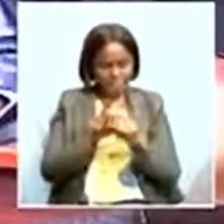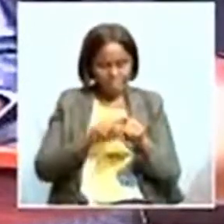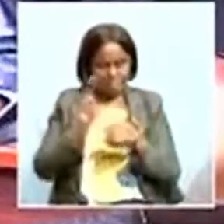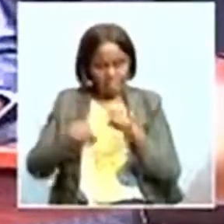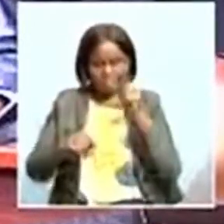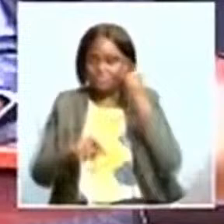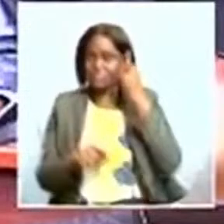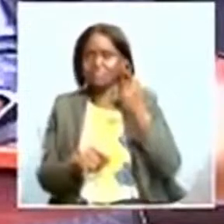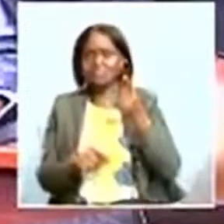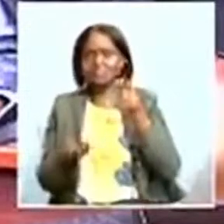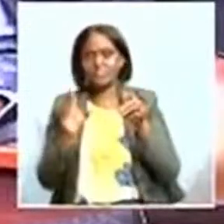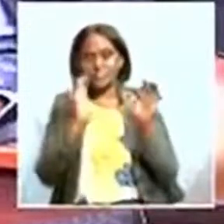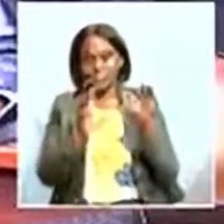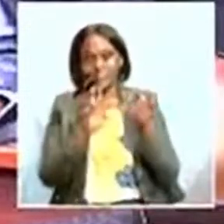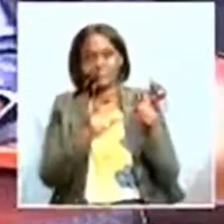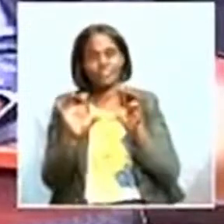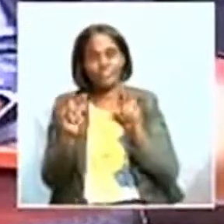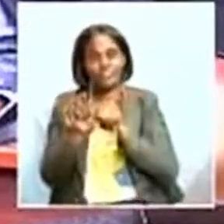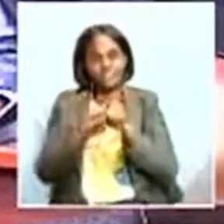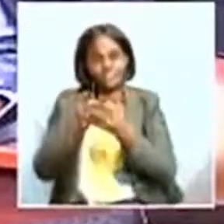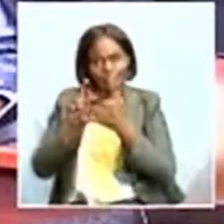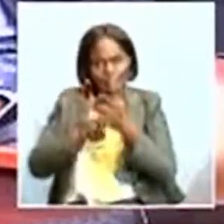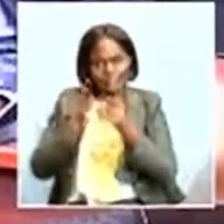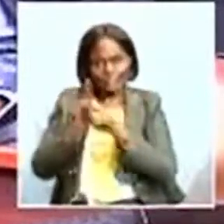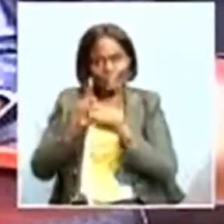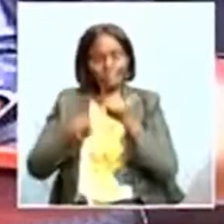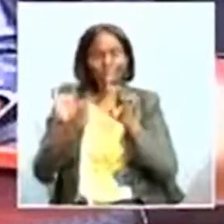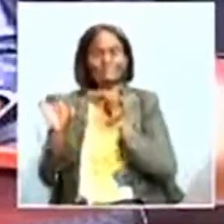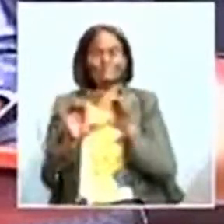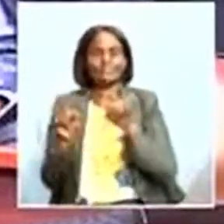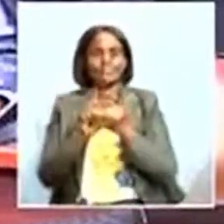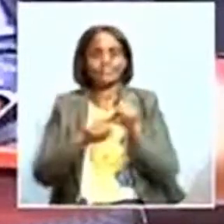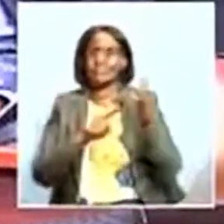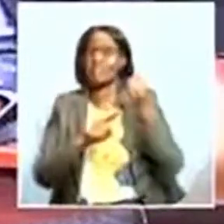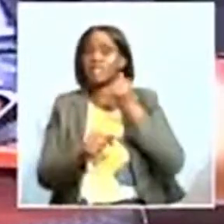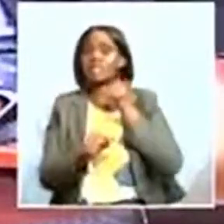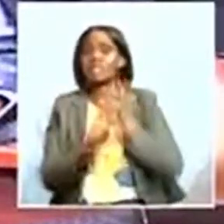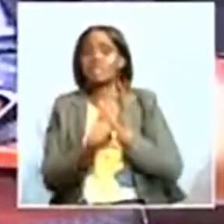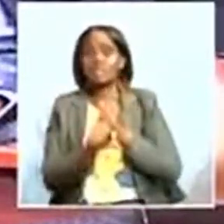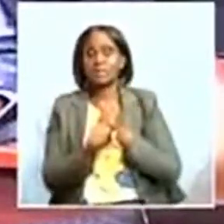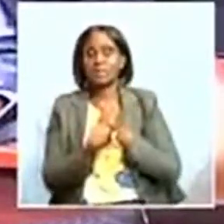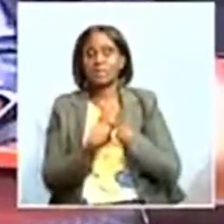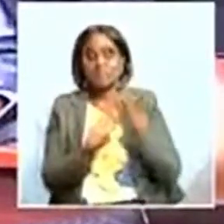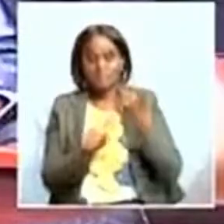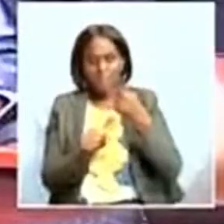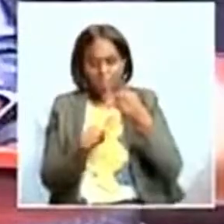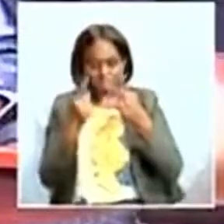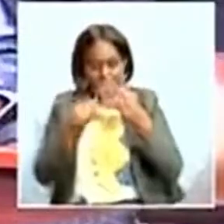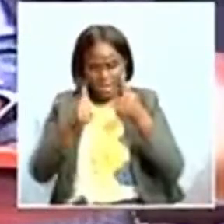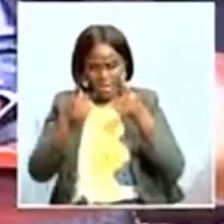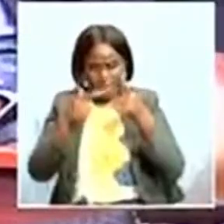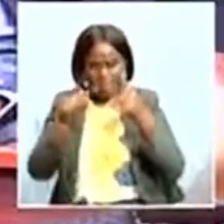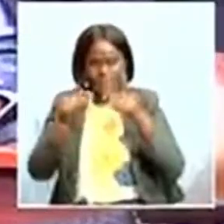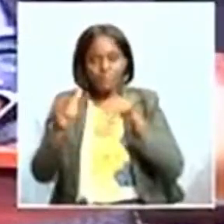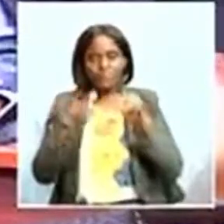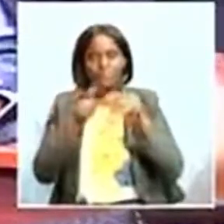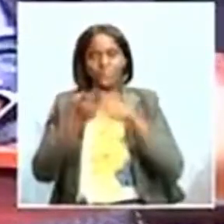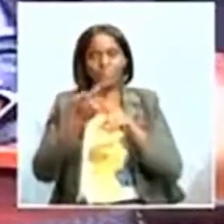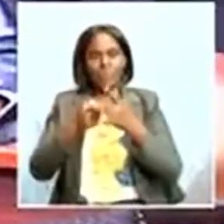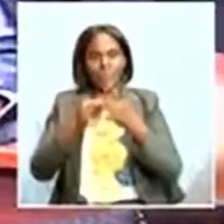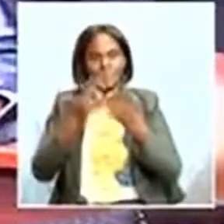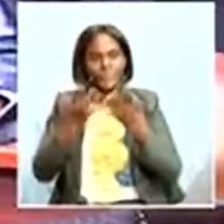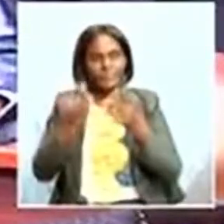comprehend. They will do numerous, they can't comprehend. At 10 years, and this is what we are trying to run away from, so